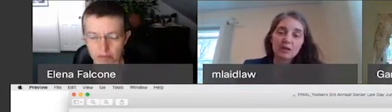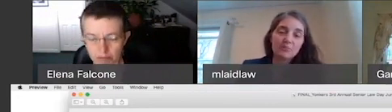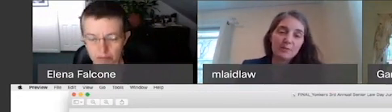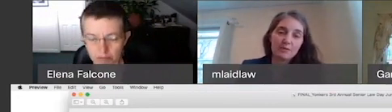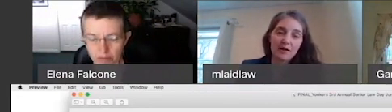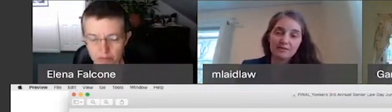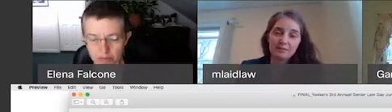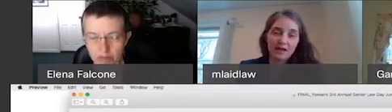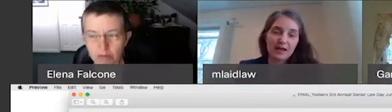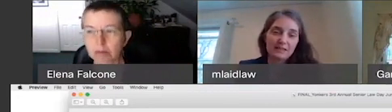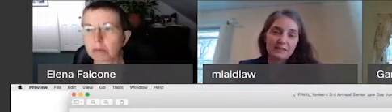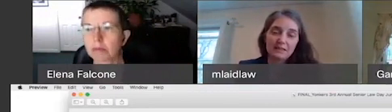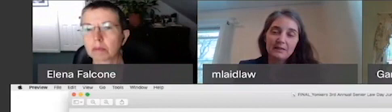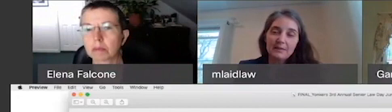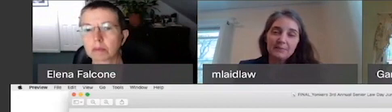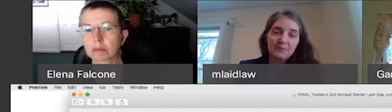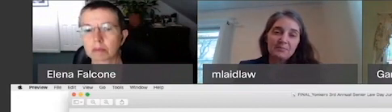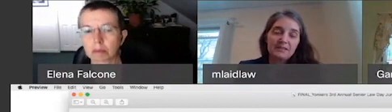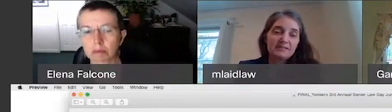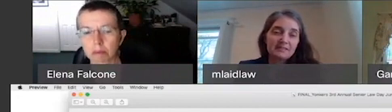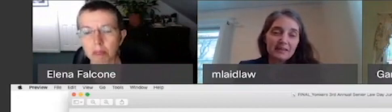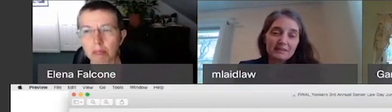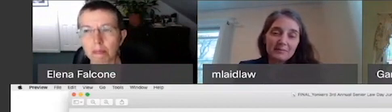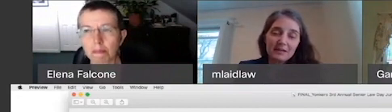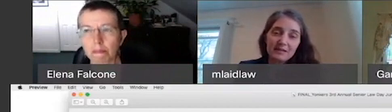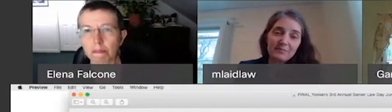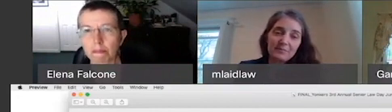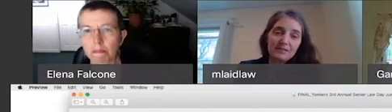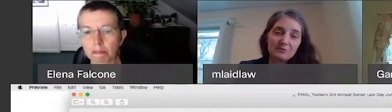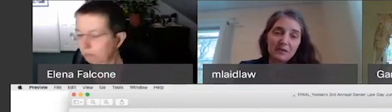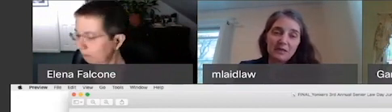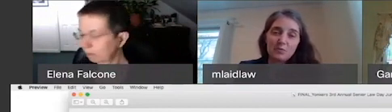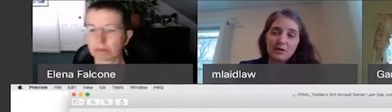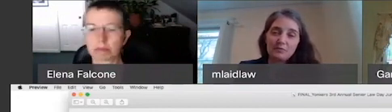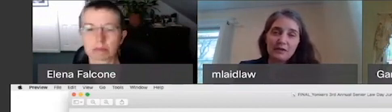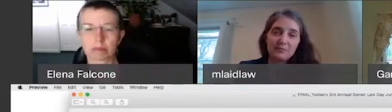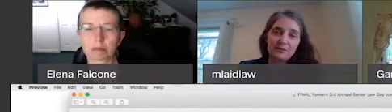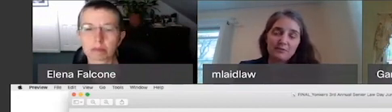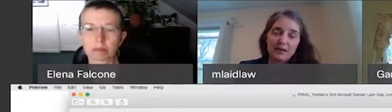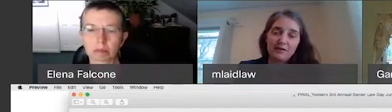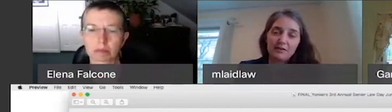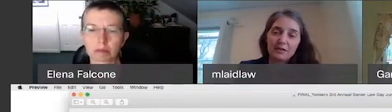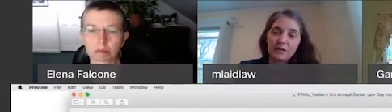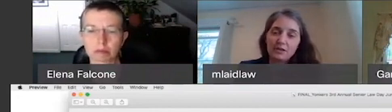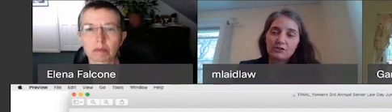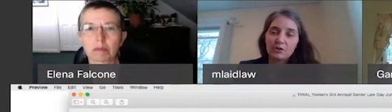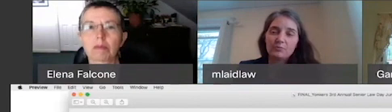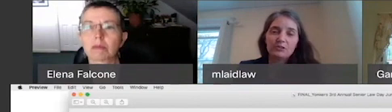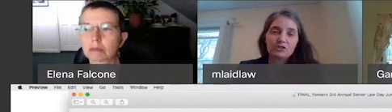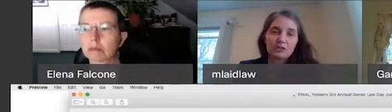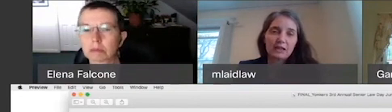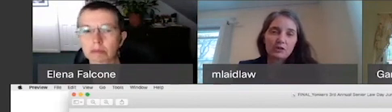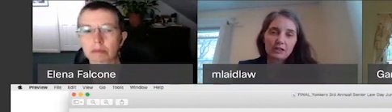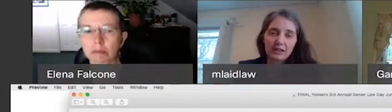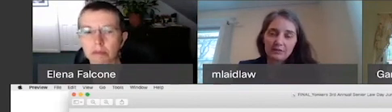great public policy behind it, but it's designed, in my opinion, for any one family to fail. So be sure